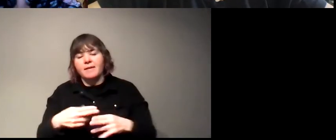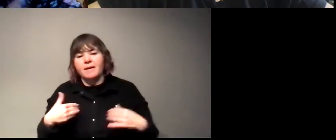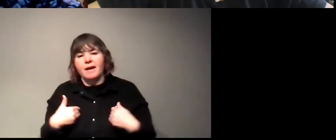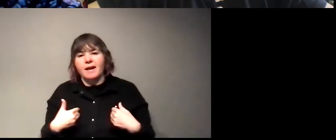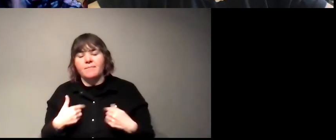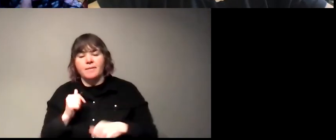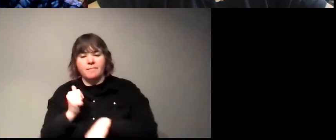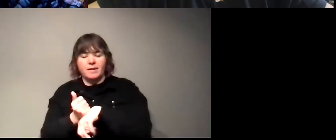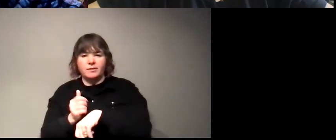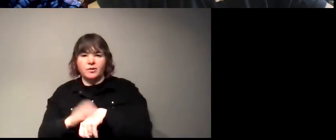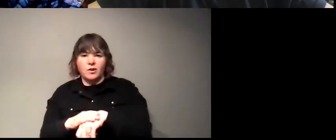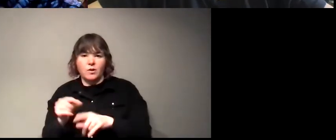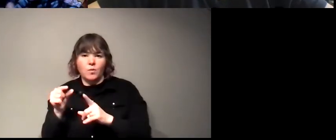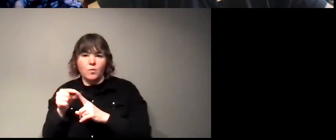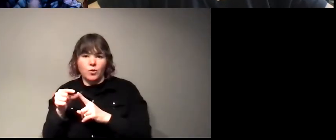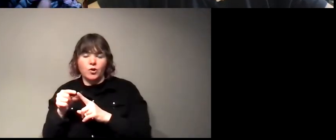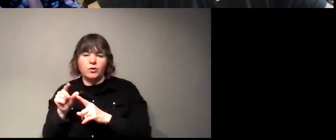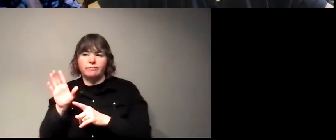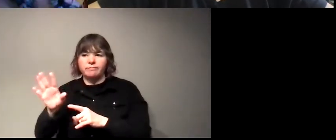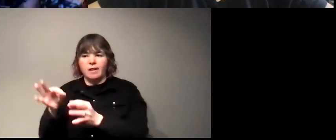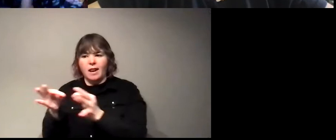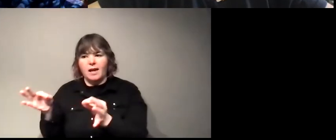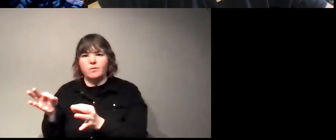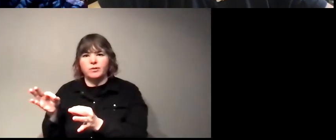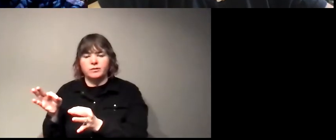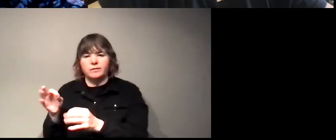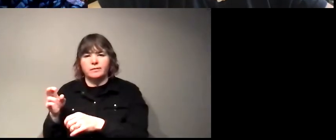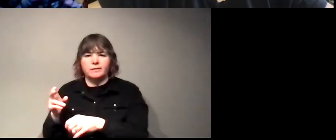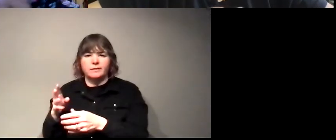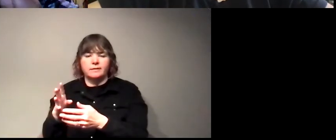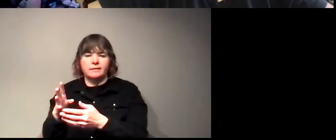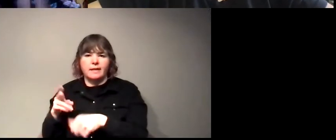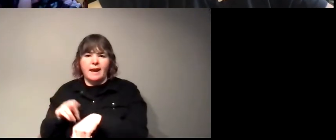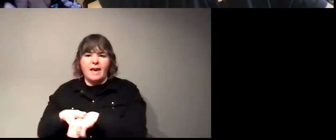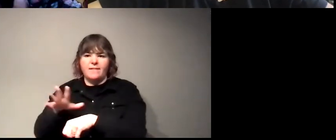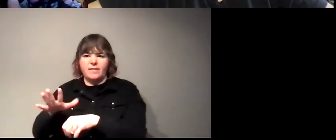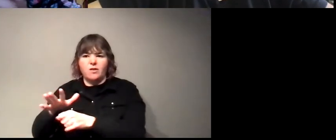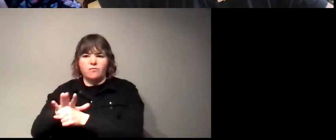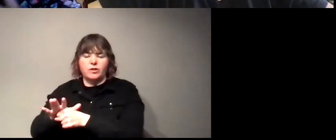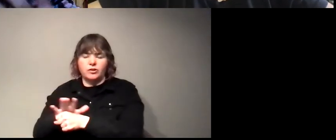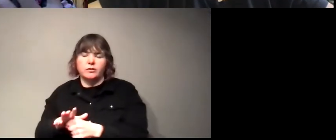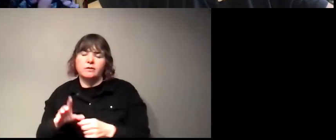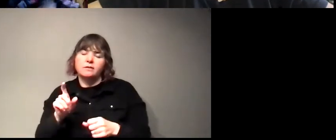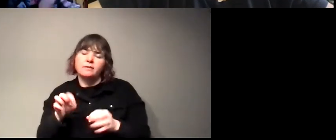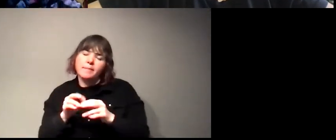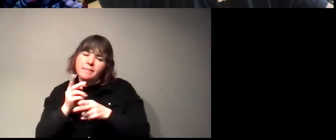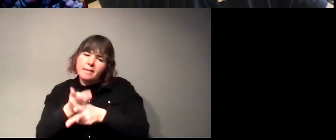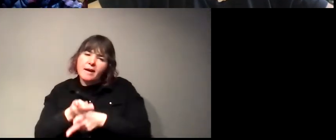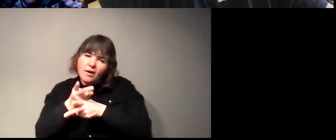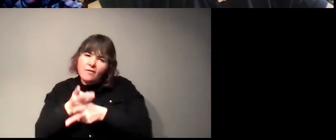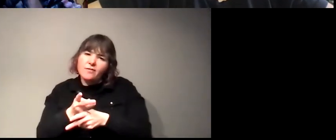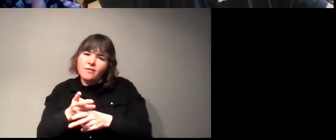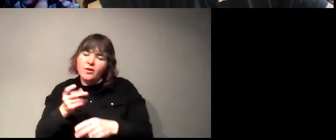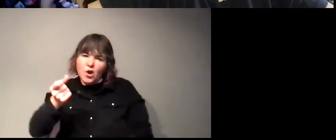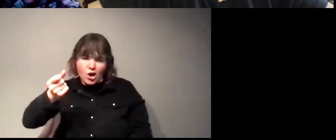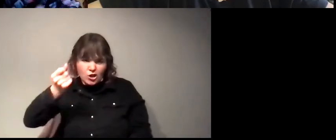a word and a language that is, native to the region. You do want to be careful with that. You want to make sure you're understanding the